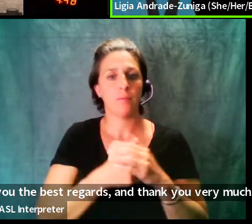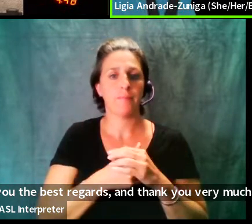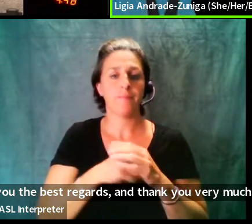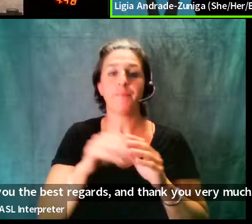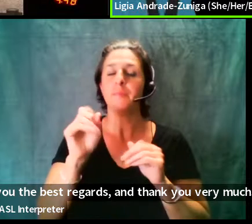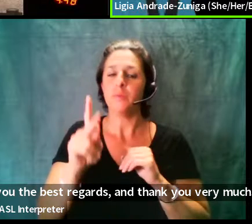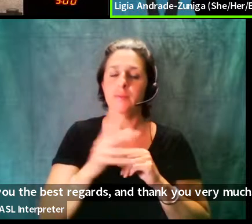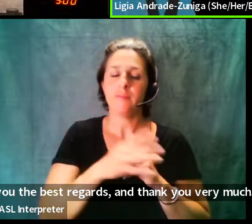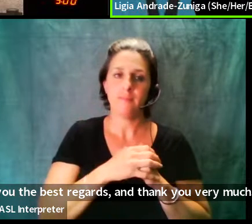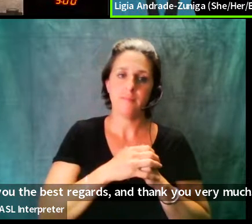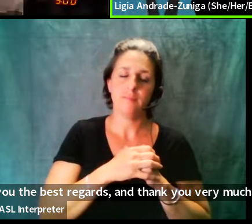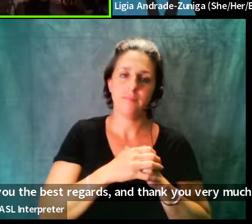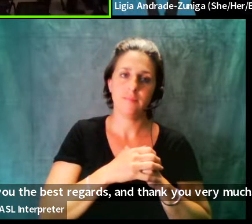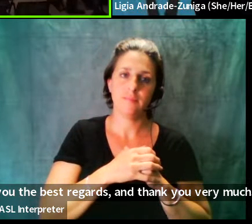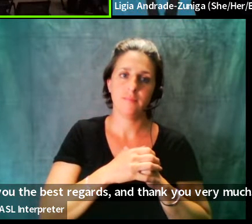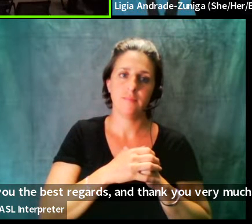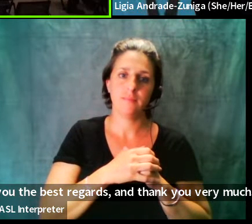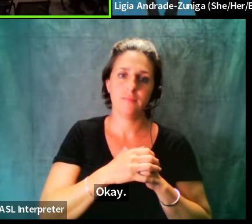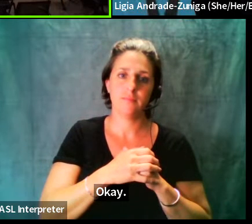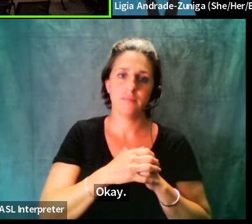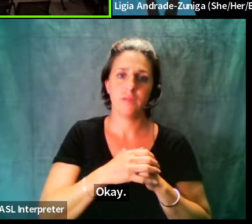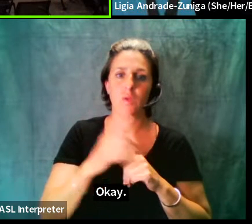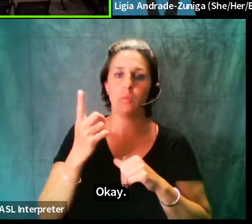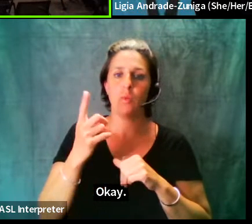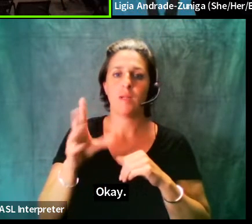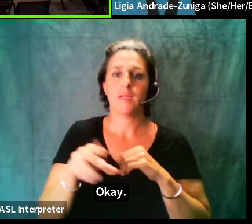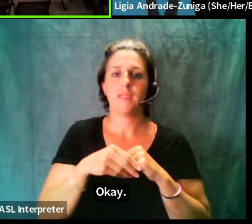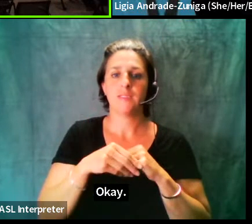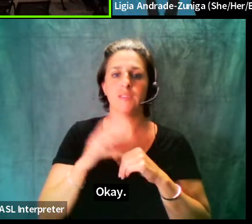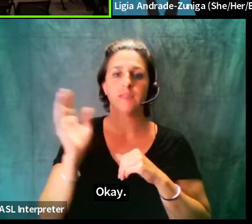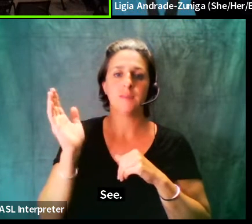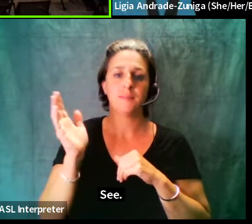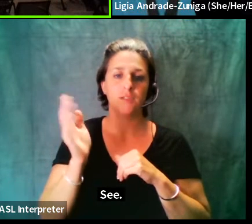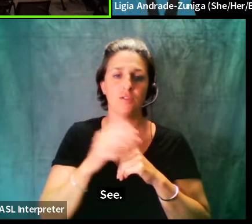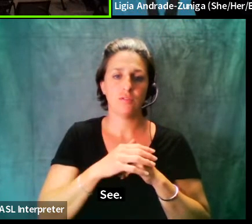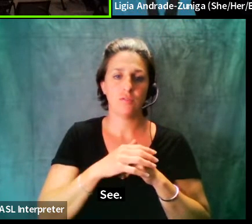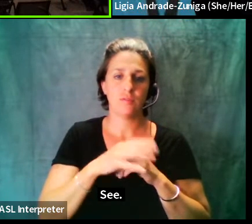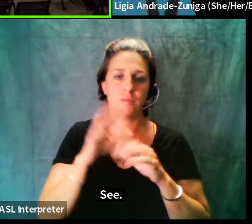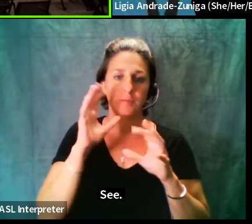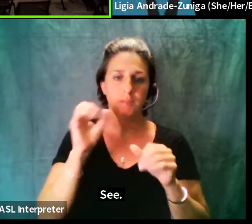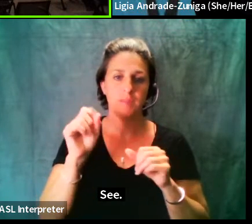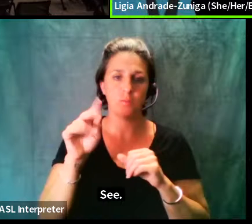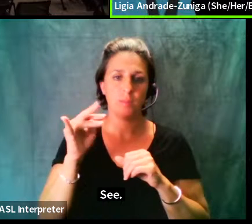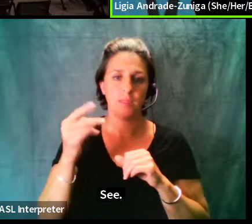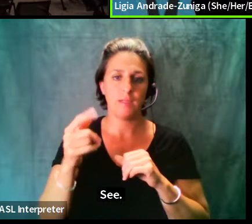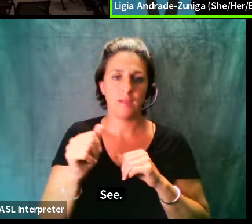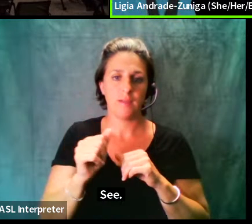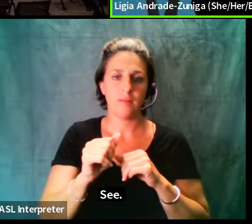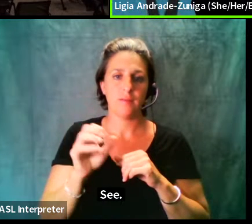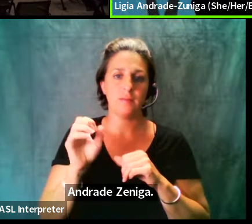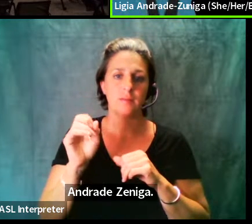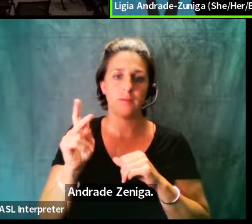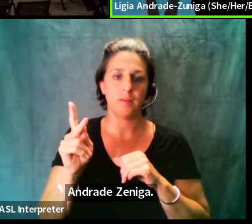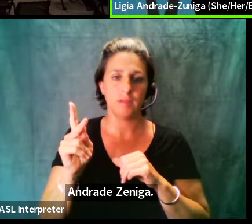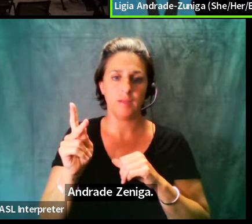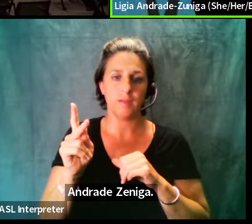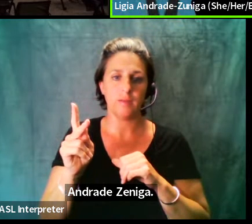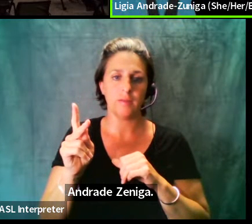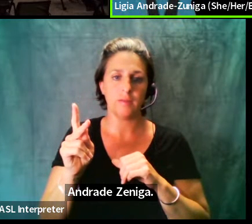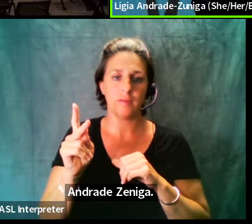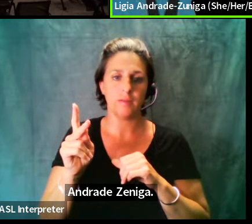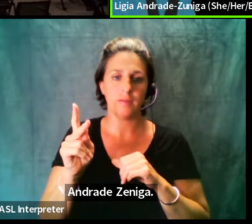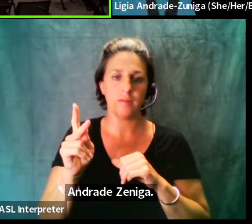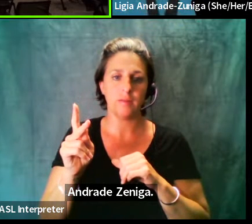Okay. We have one additional speaker, President Andrade Zuniga. Okay. He's turned in a comment card. This is